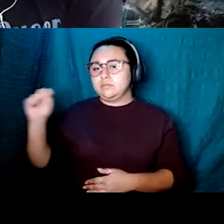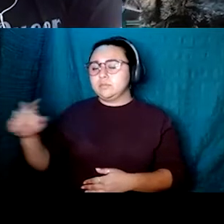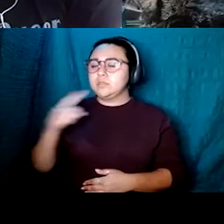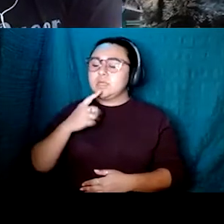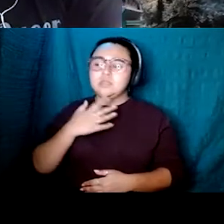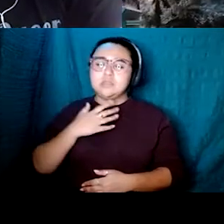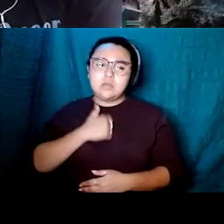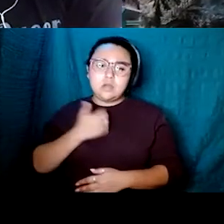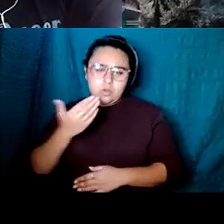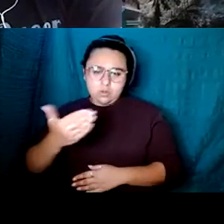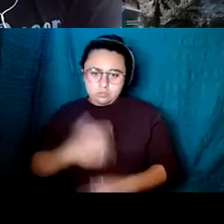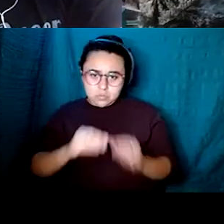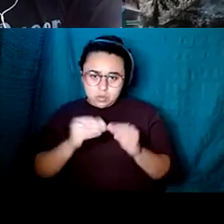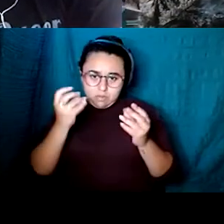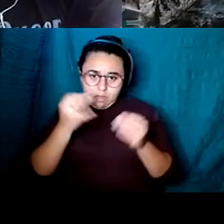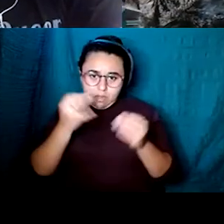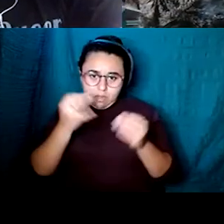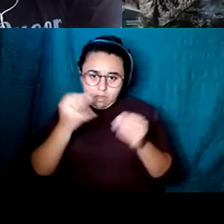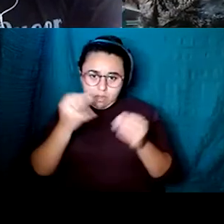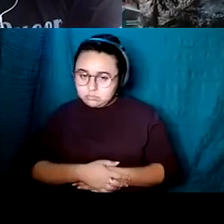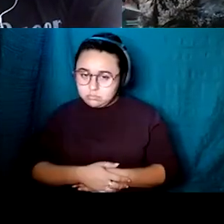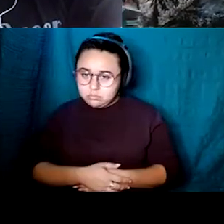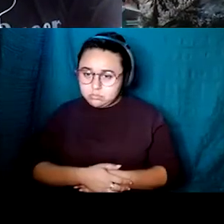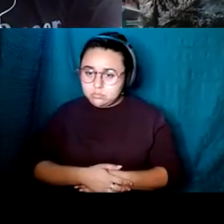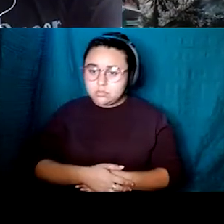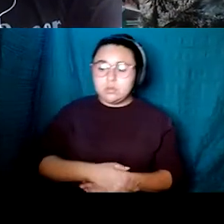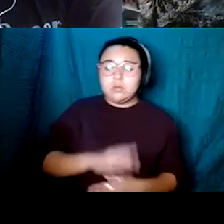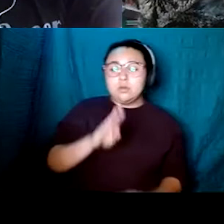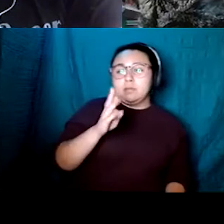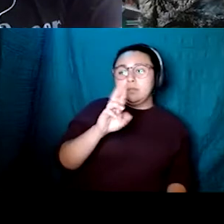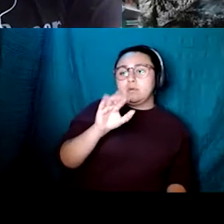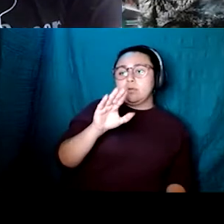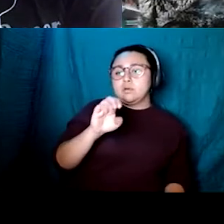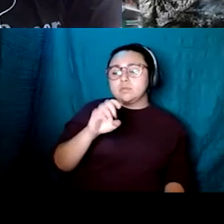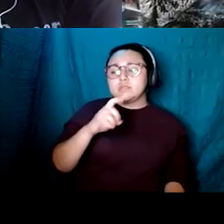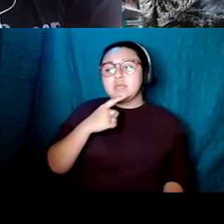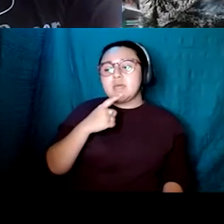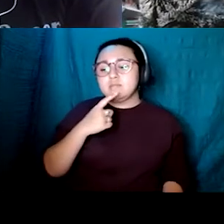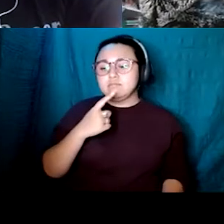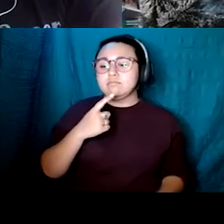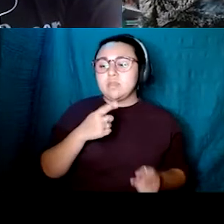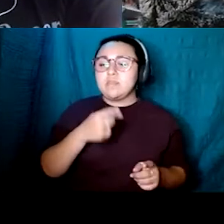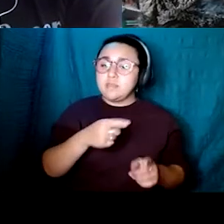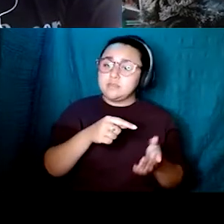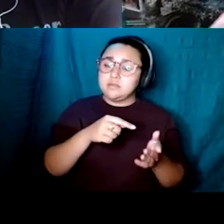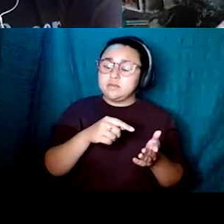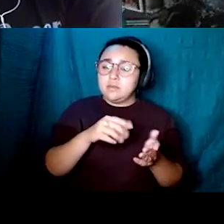go ahead. If you have more thoughts on that, please. I was simply going to say that this book is overdue.